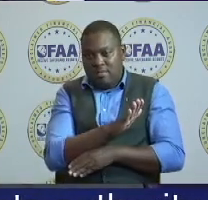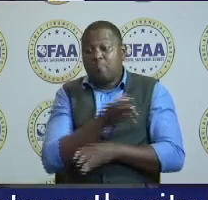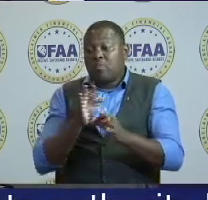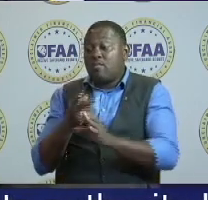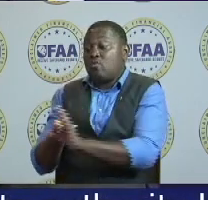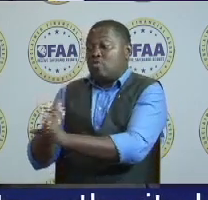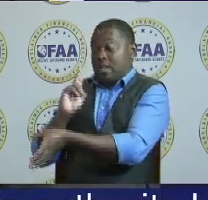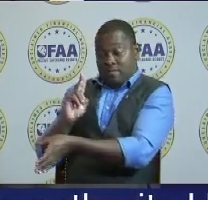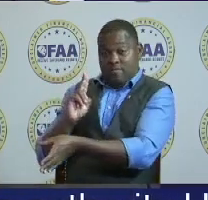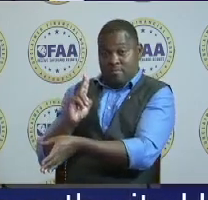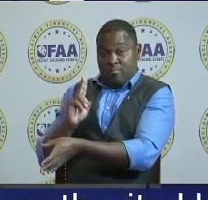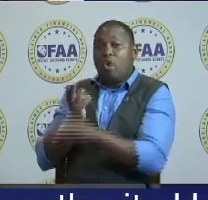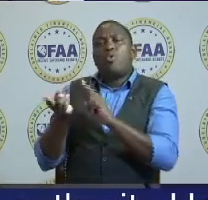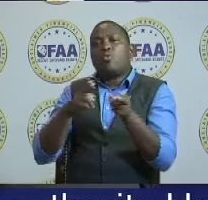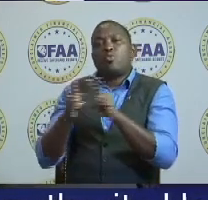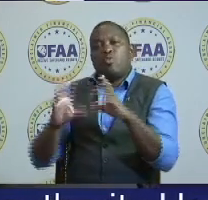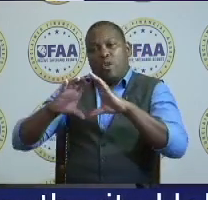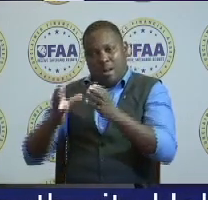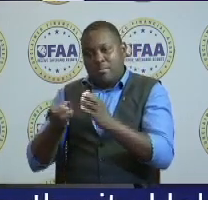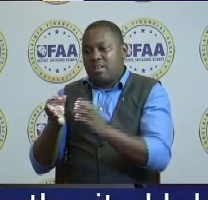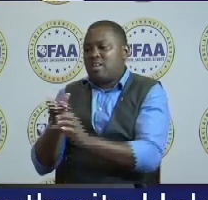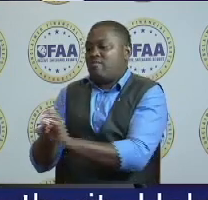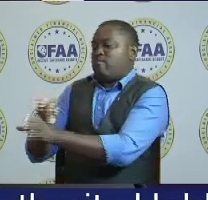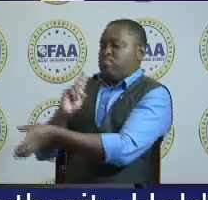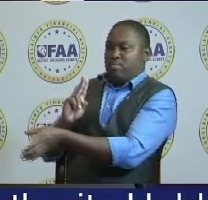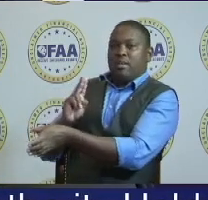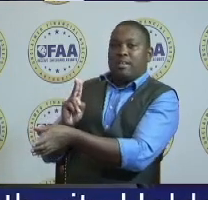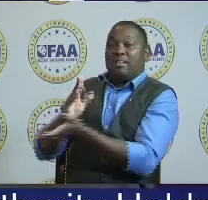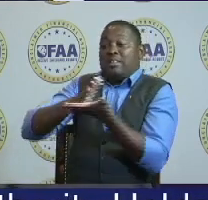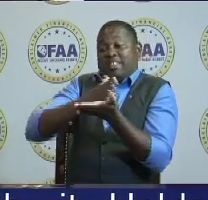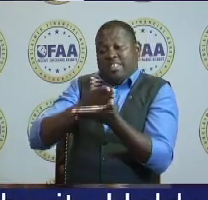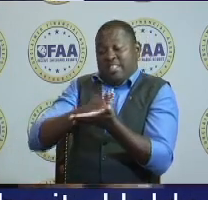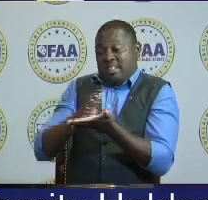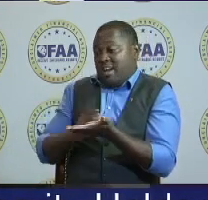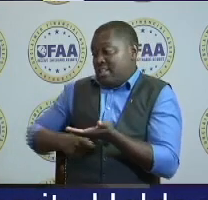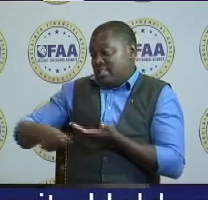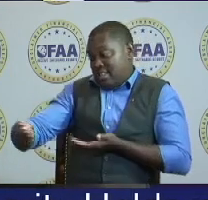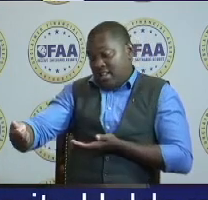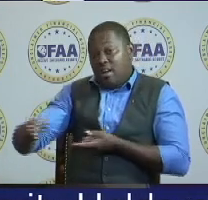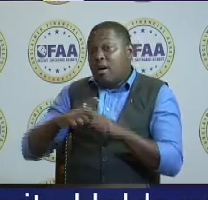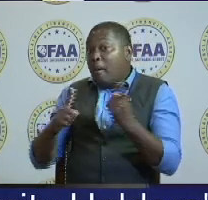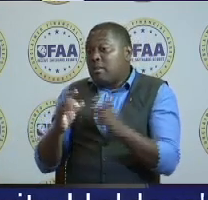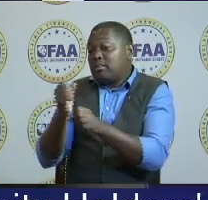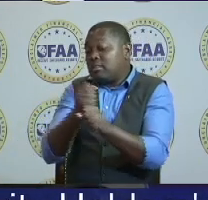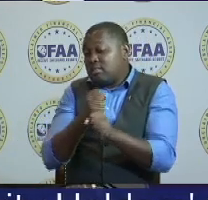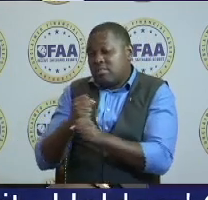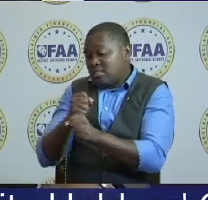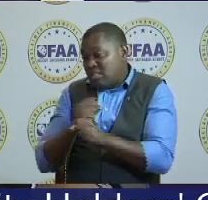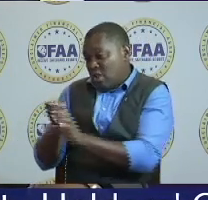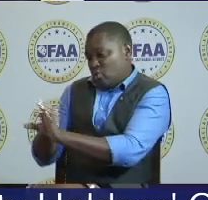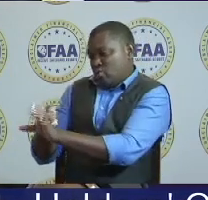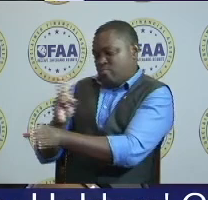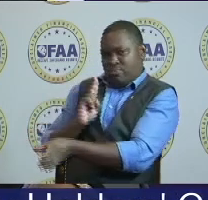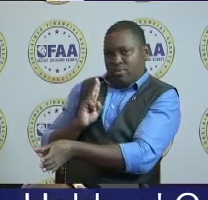you sell your shares to an incoming investor or a buyer. For SACOs, you leave, and then instead of them,